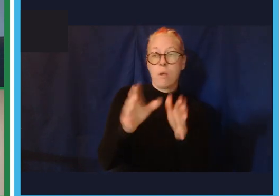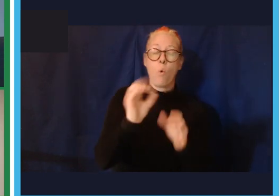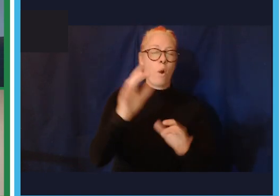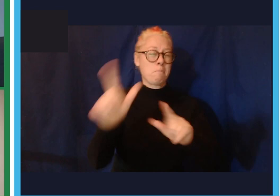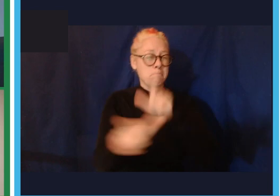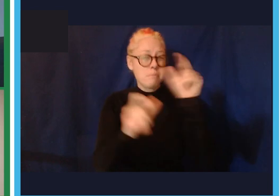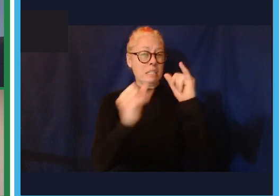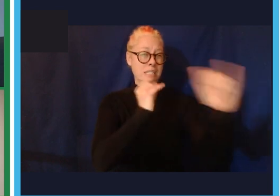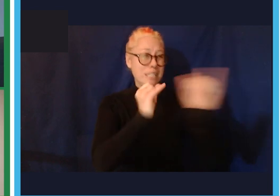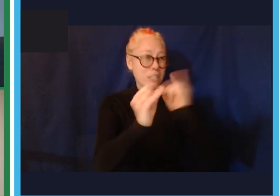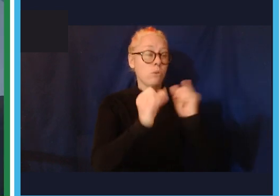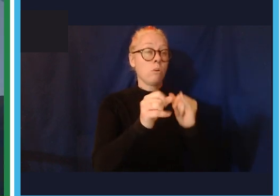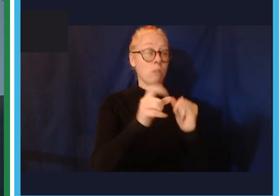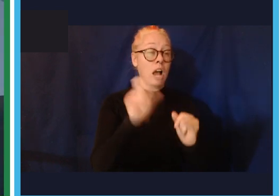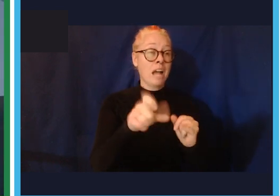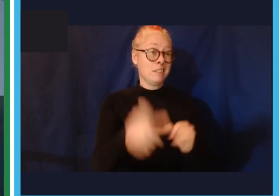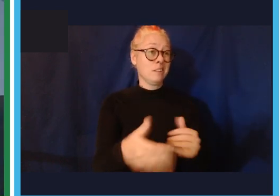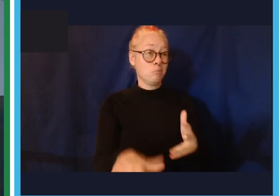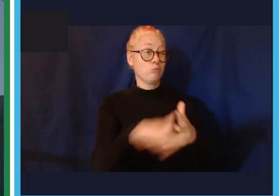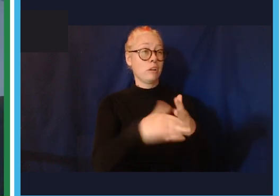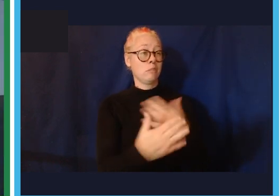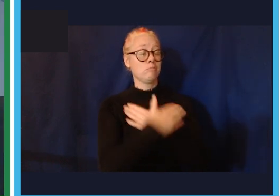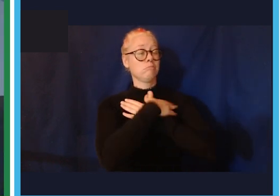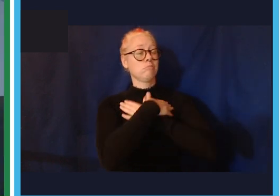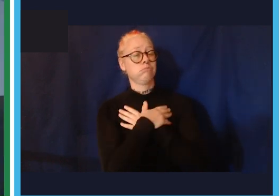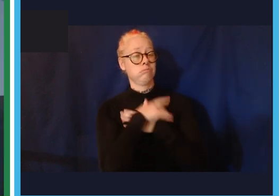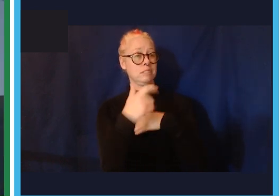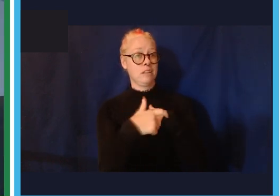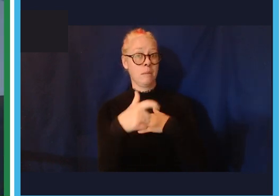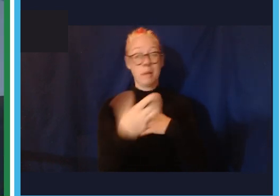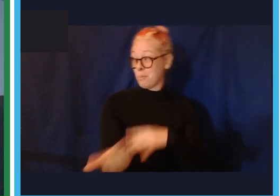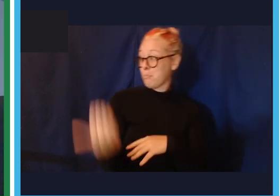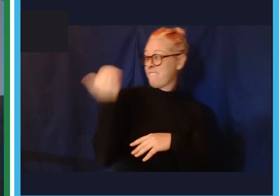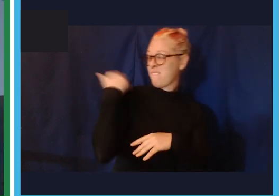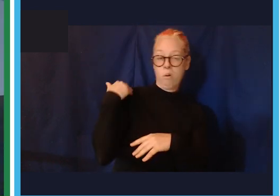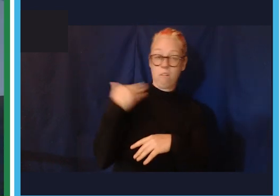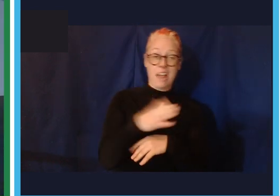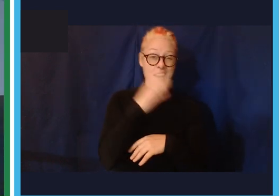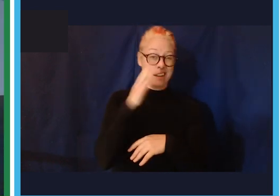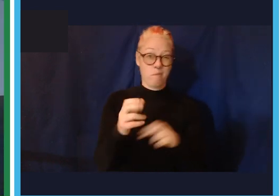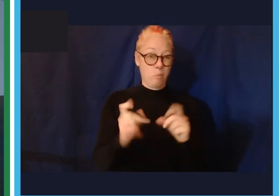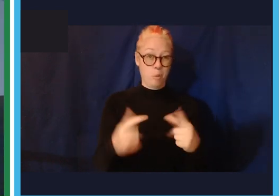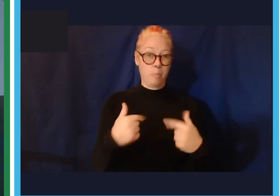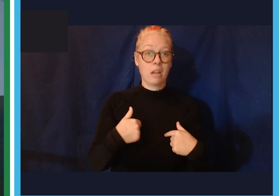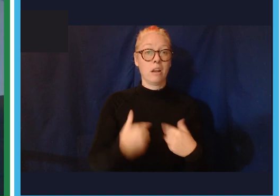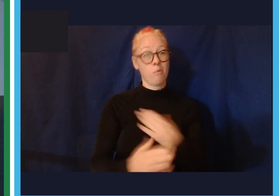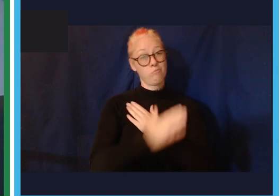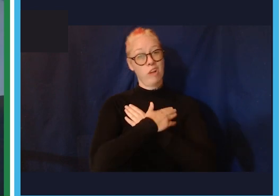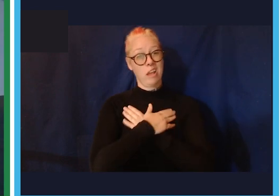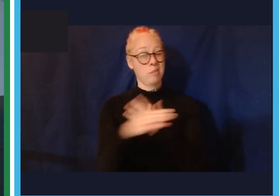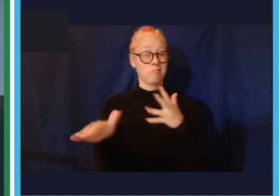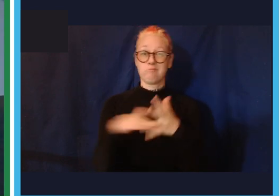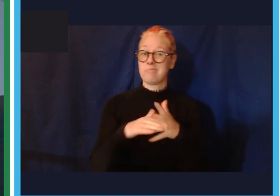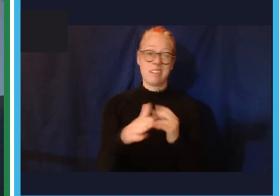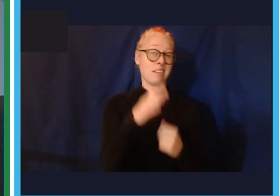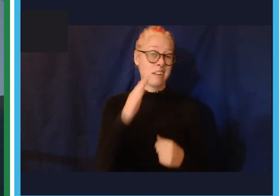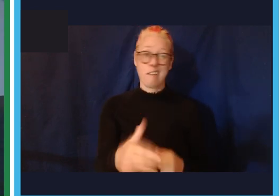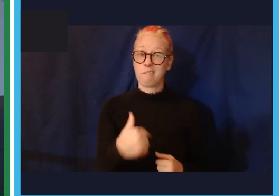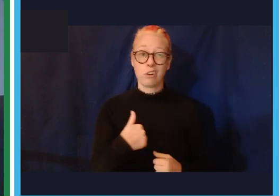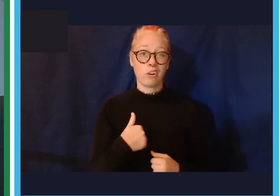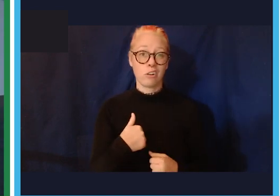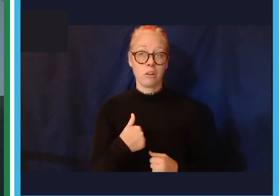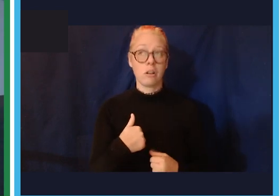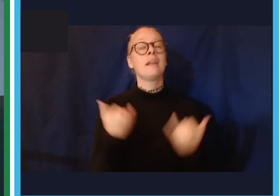space. I've had 3 concussions, so it's post-concussion syndrome that I'm